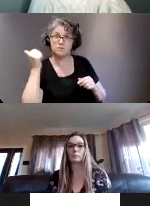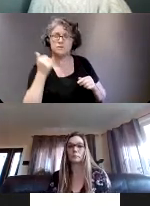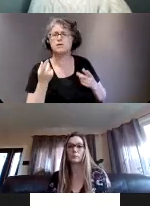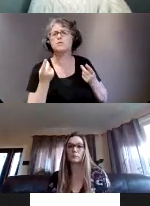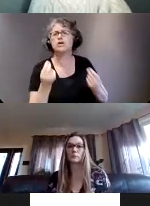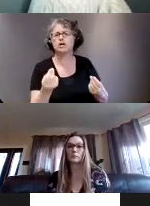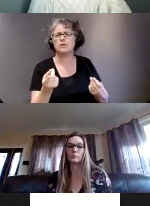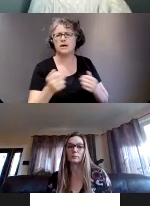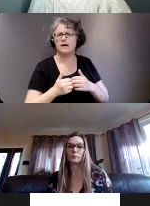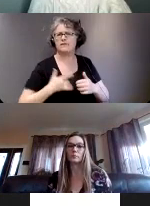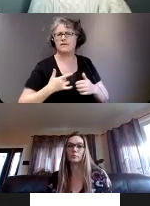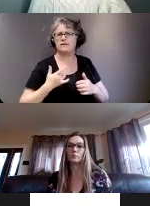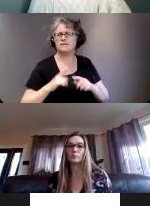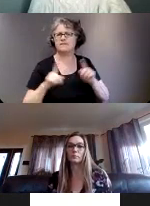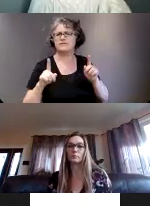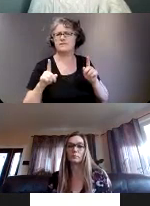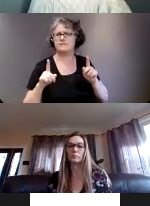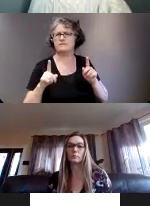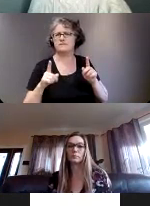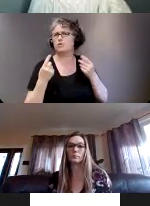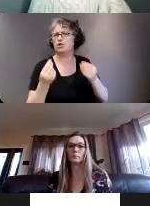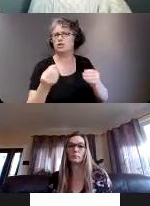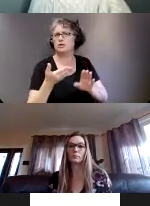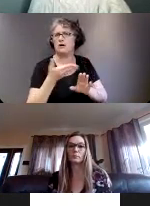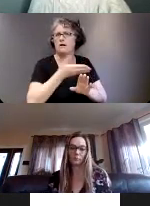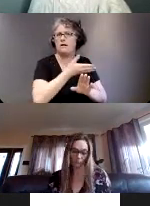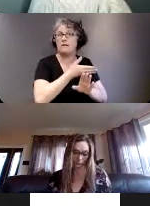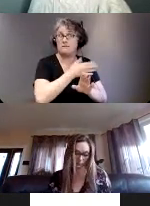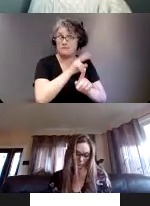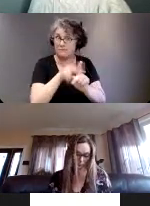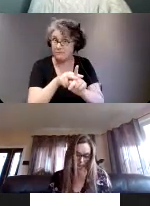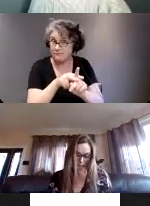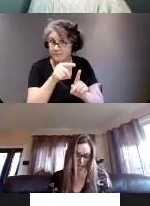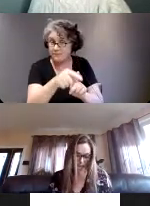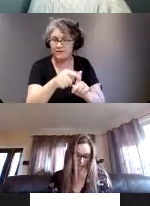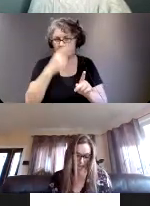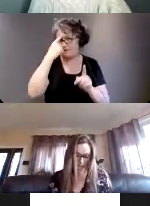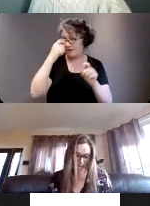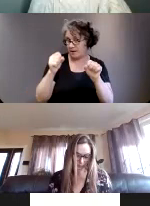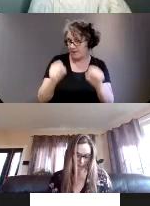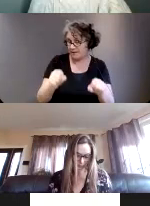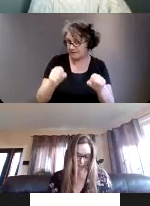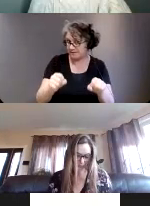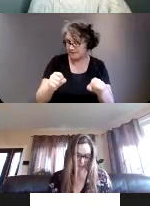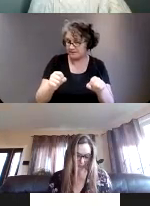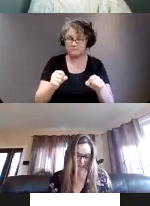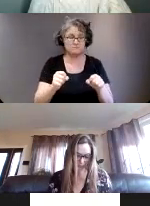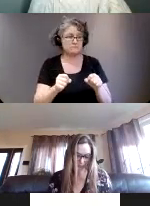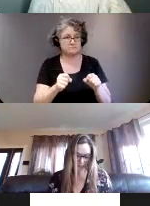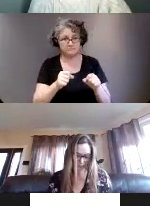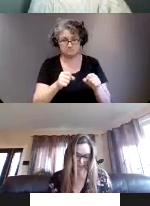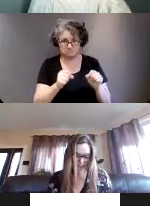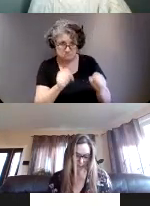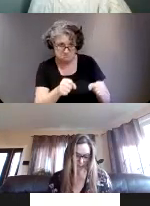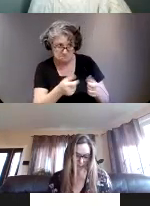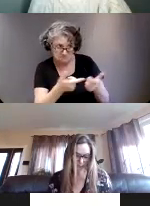be feeling about this differently, right? So when we talk about capacity, and especially in most